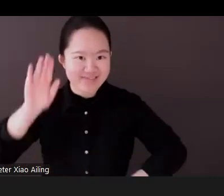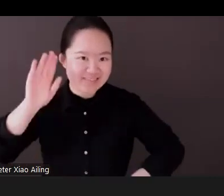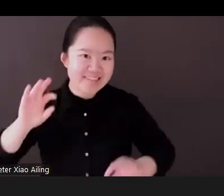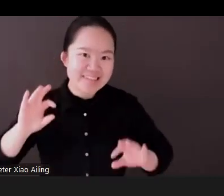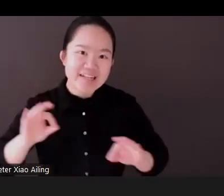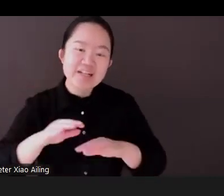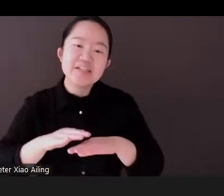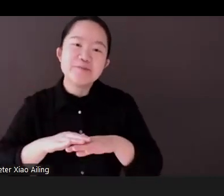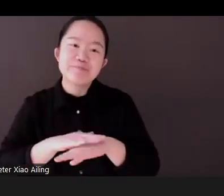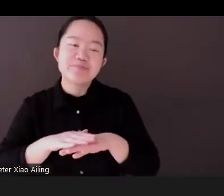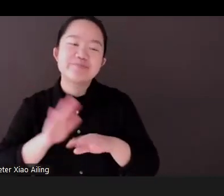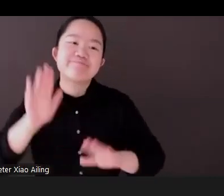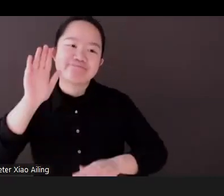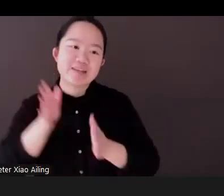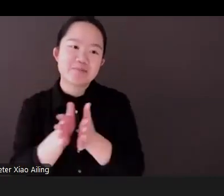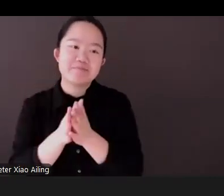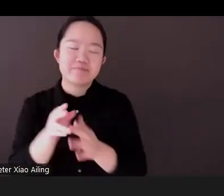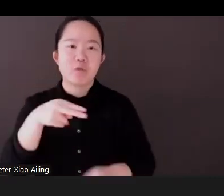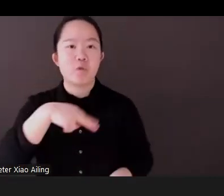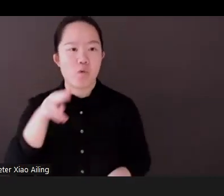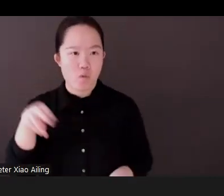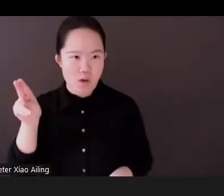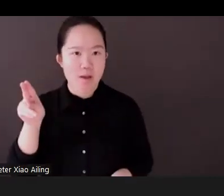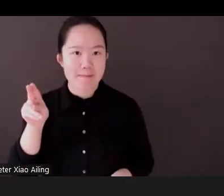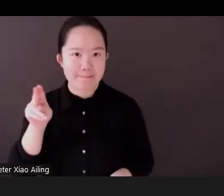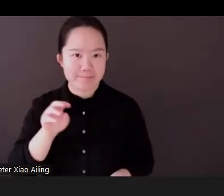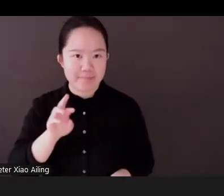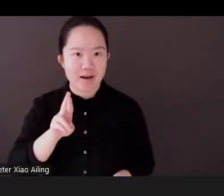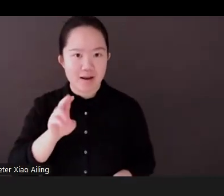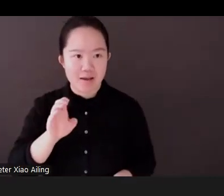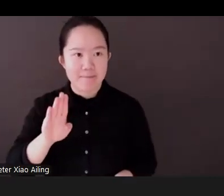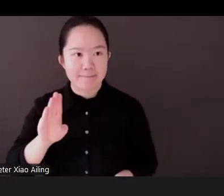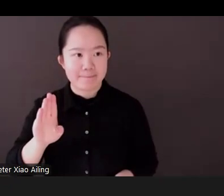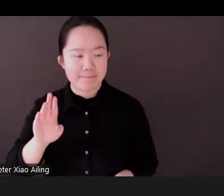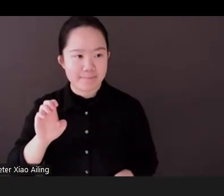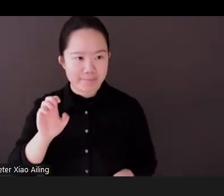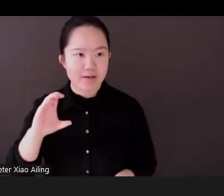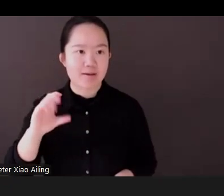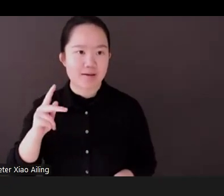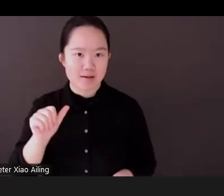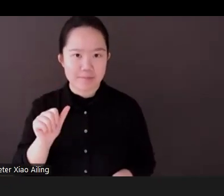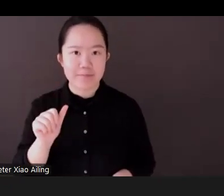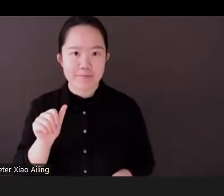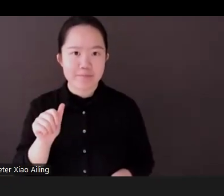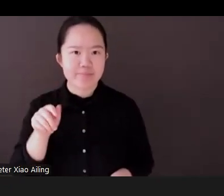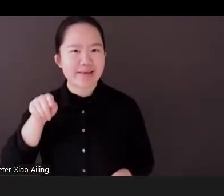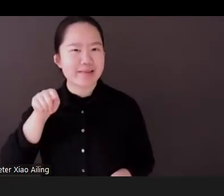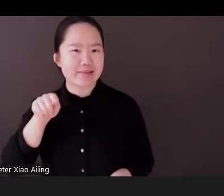not everything, but parts. And you have to fix all the problems we